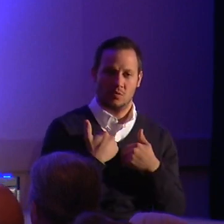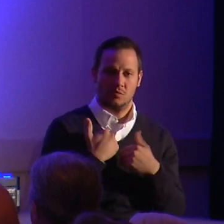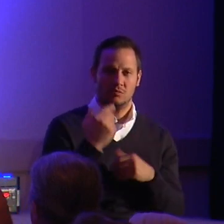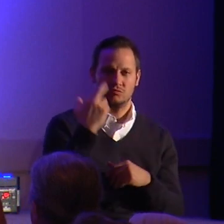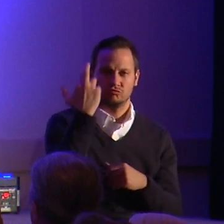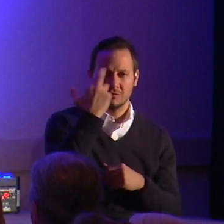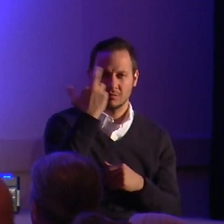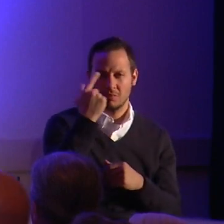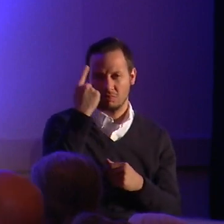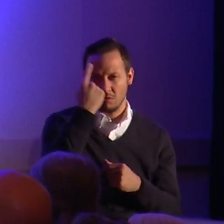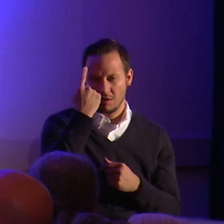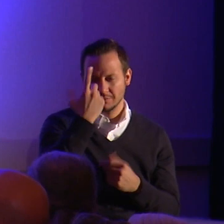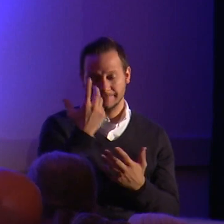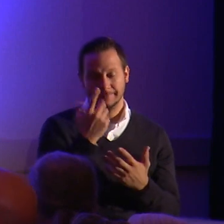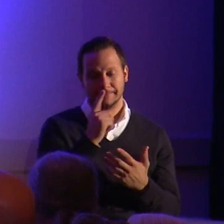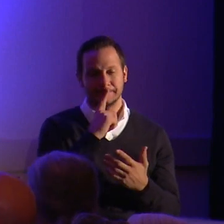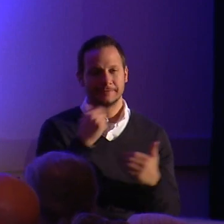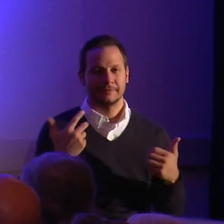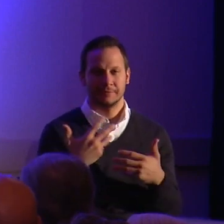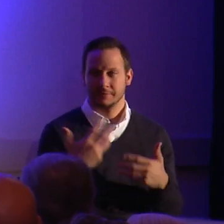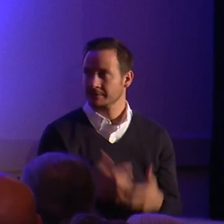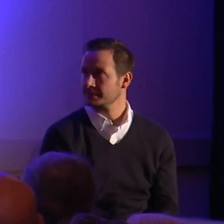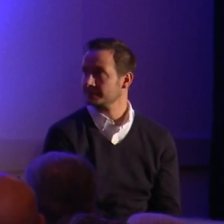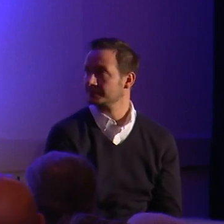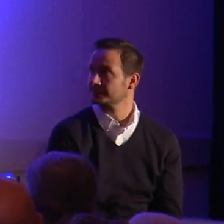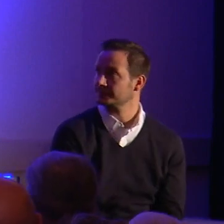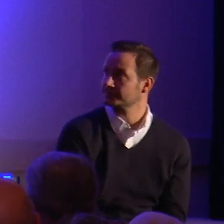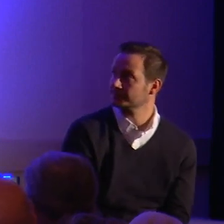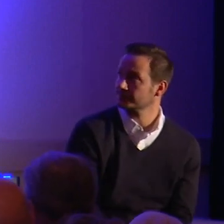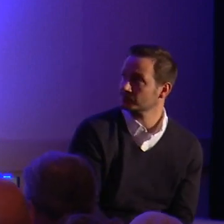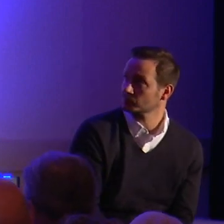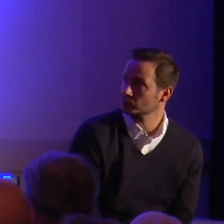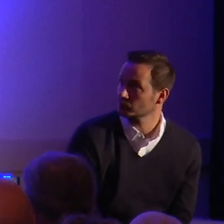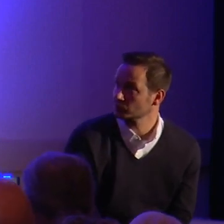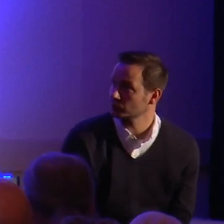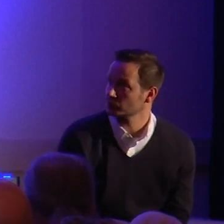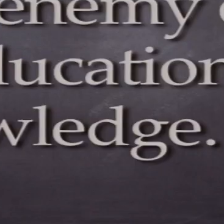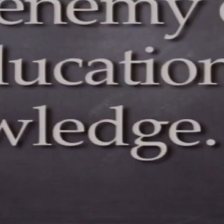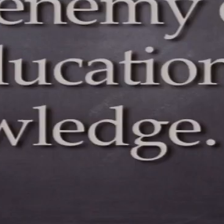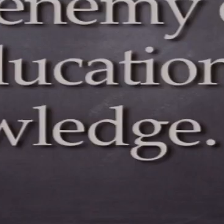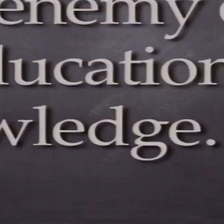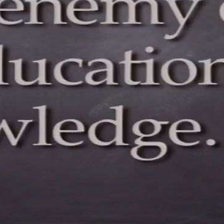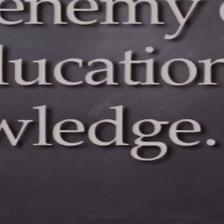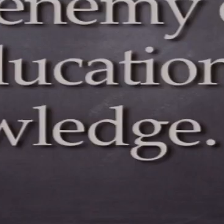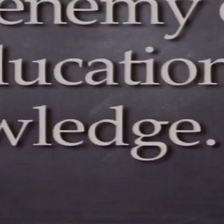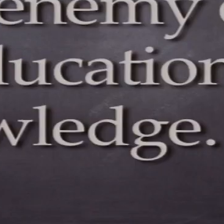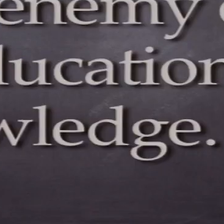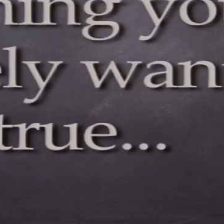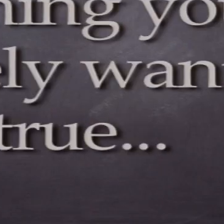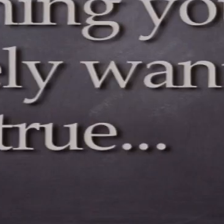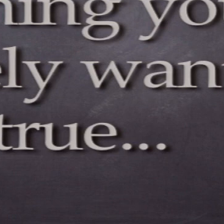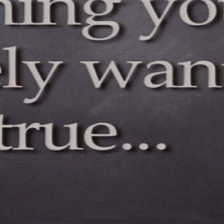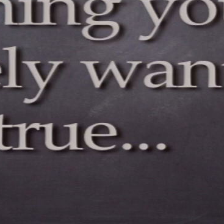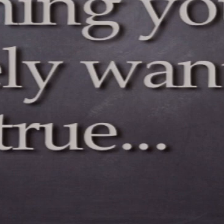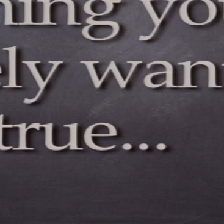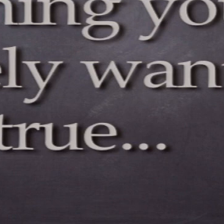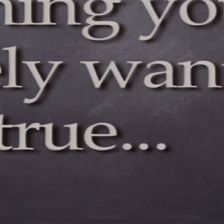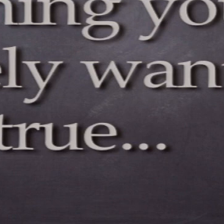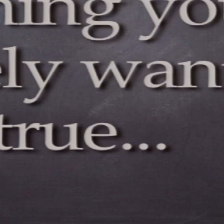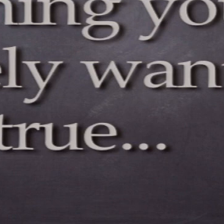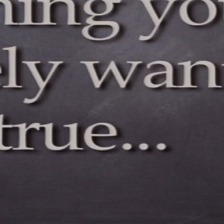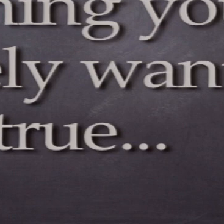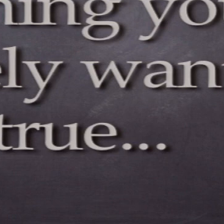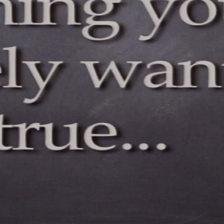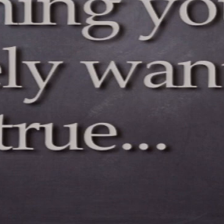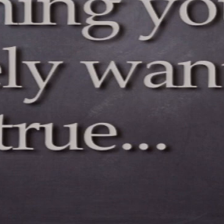And in the end, religion, this is why religion has been the mortal enemy of science, knowledge, and education. Because when